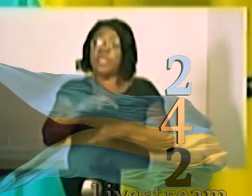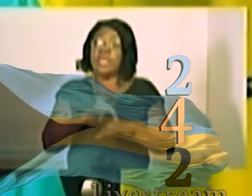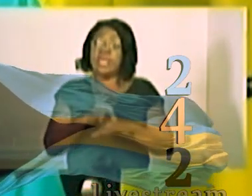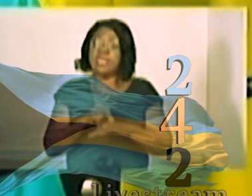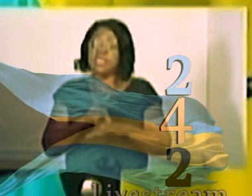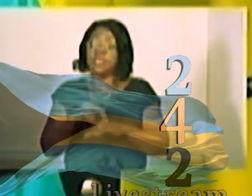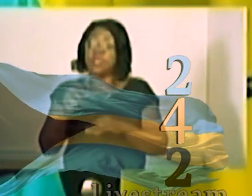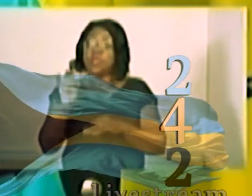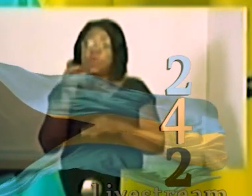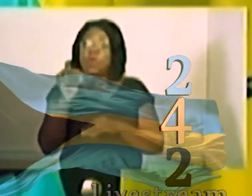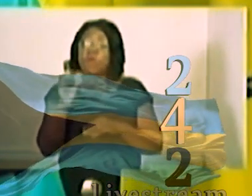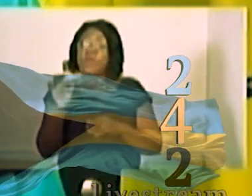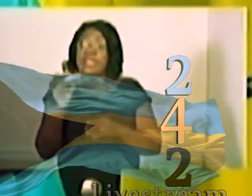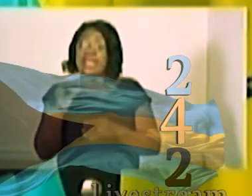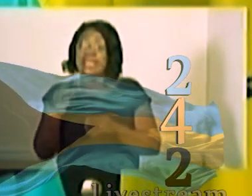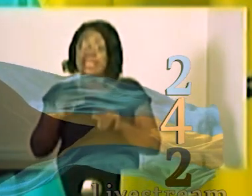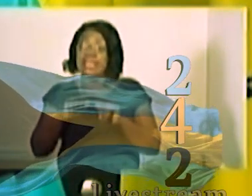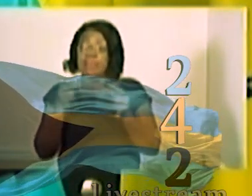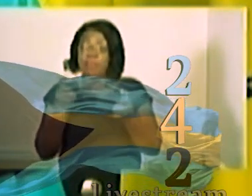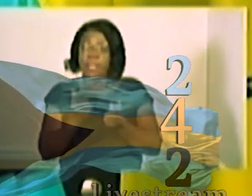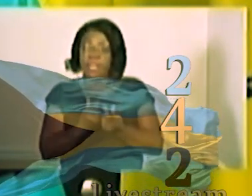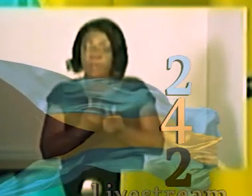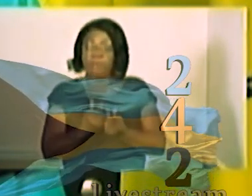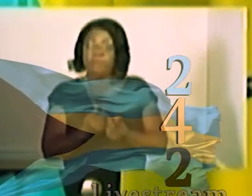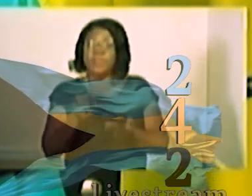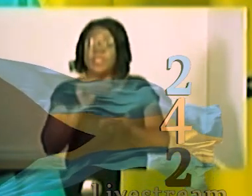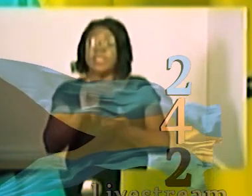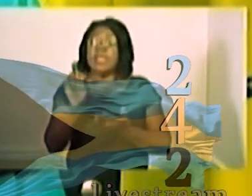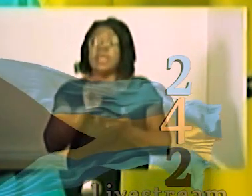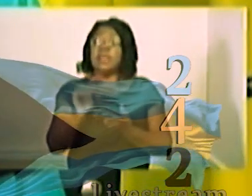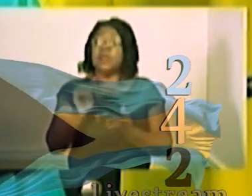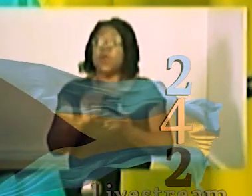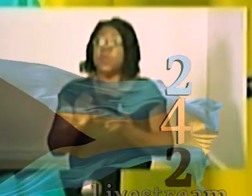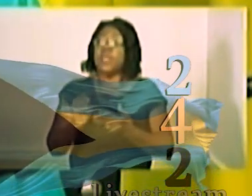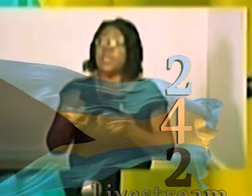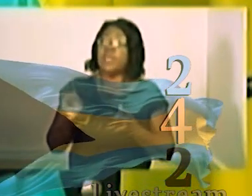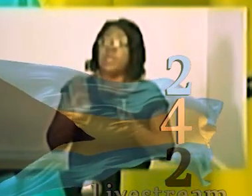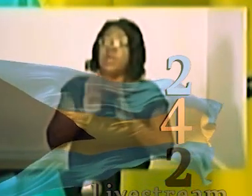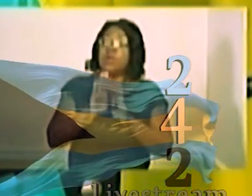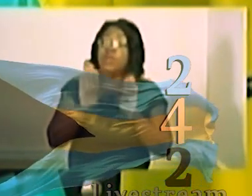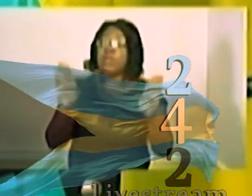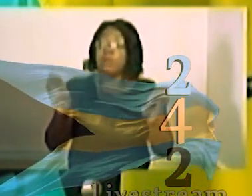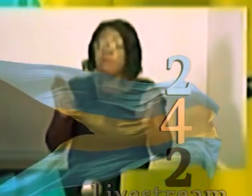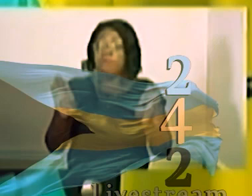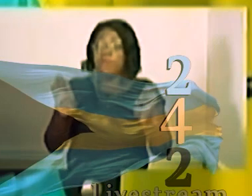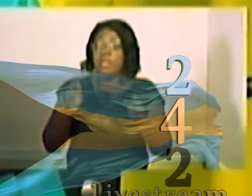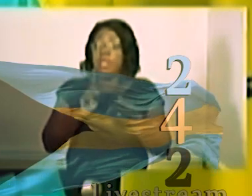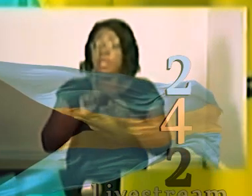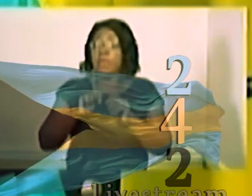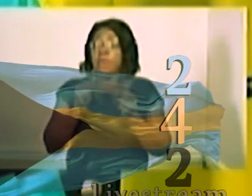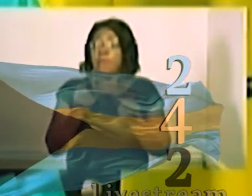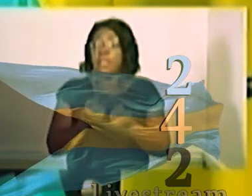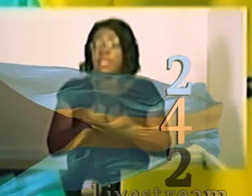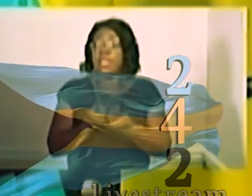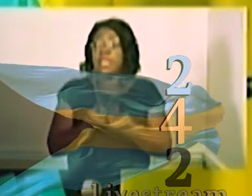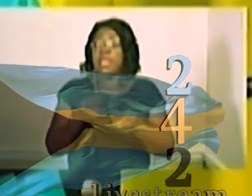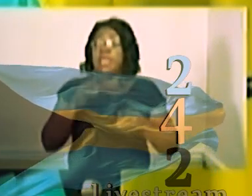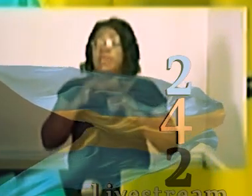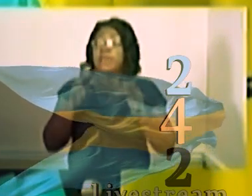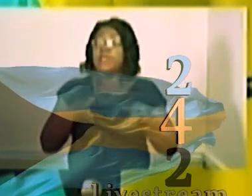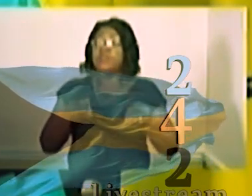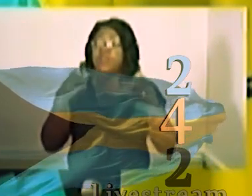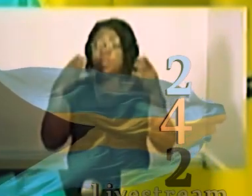COVID-19 Coordinating Committee, the Economic Recovery Committee, the Ministry of Health, and the Ministry